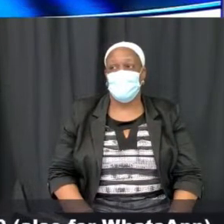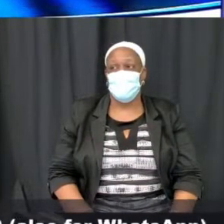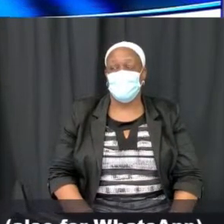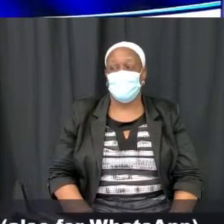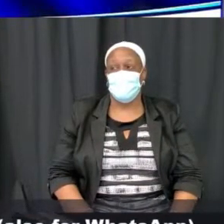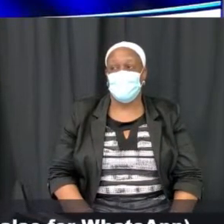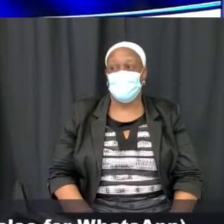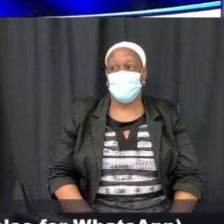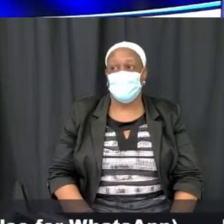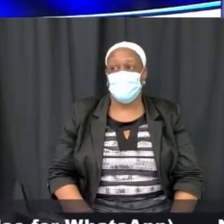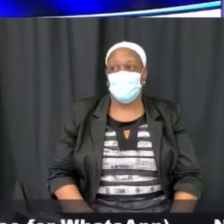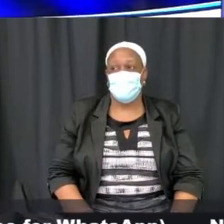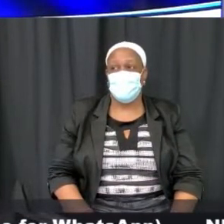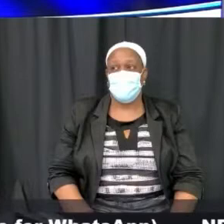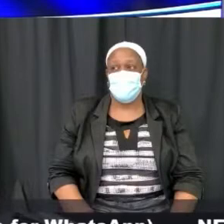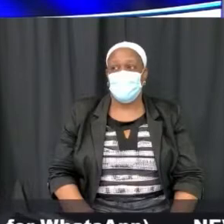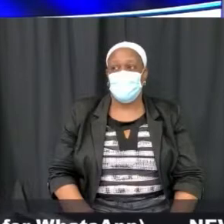almost